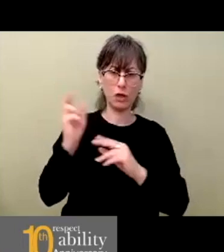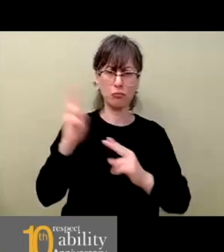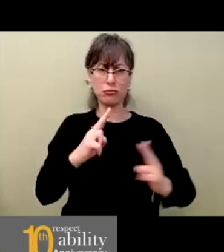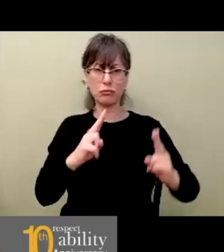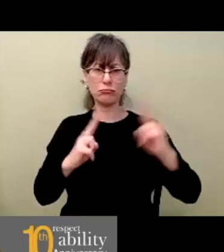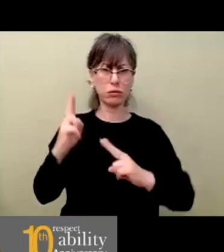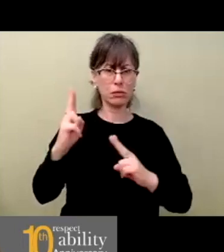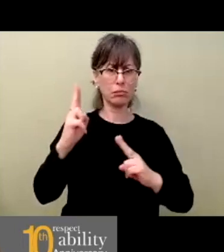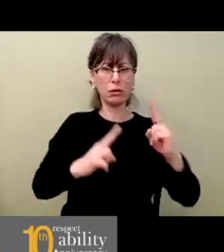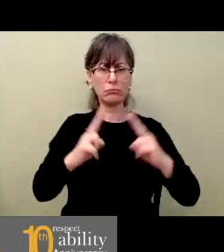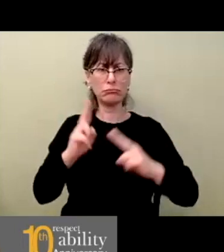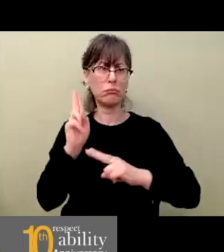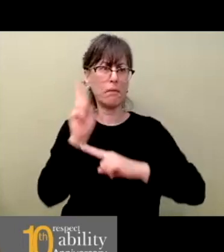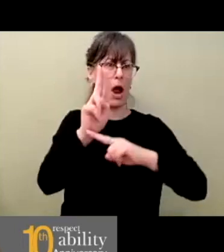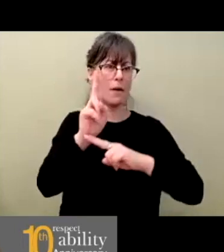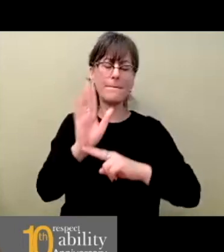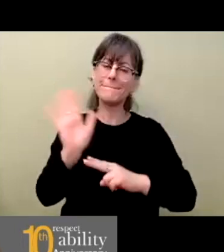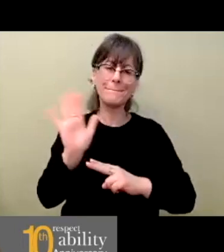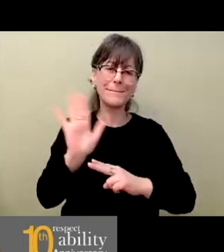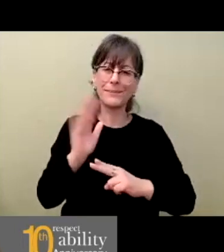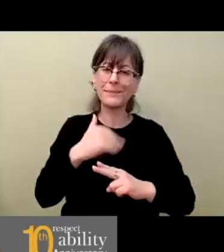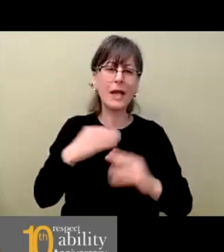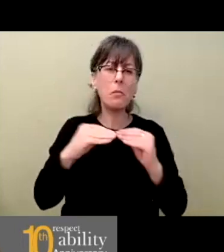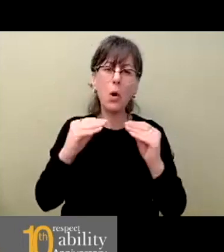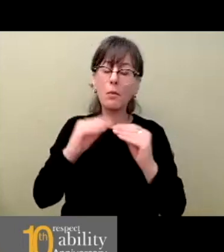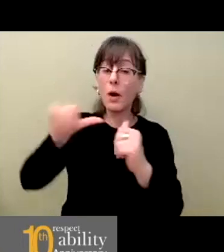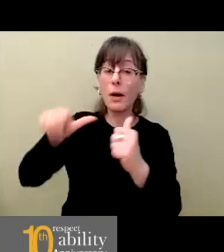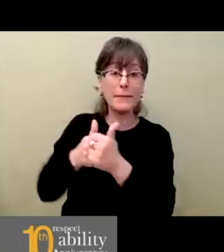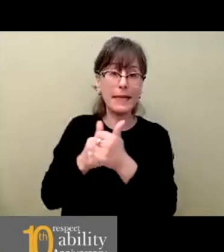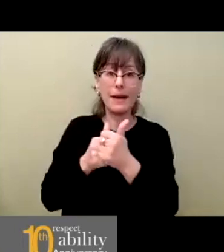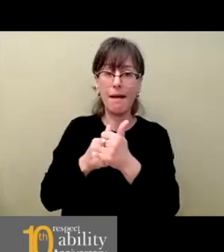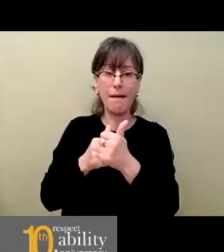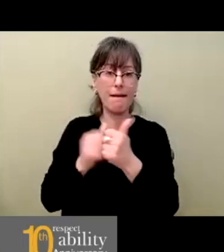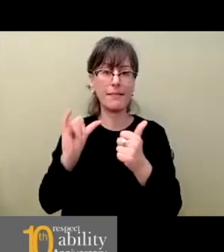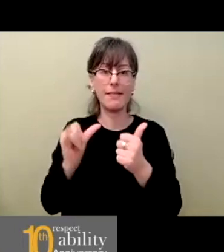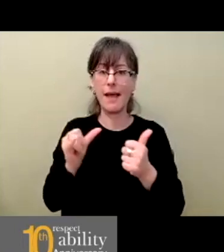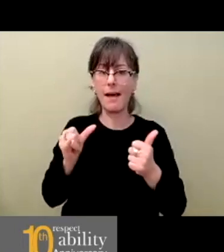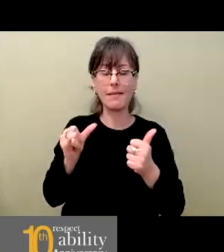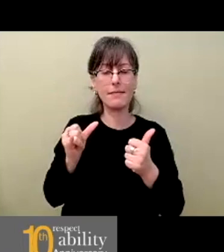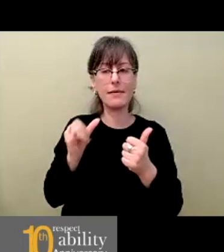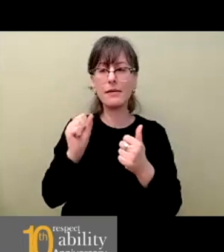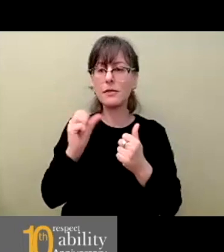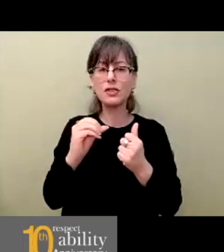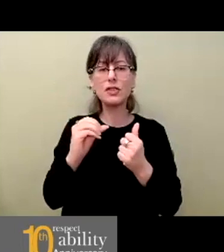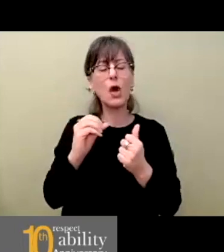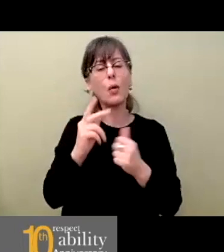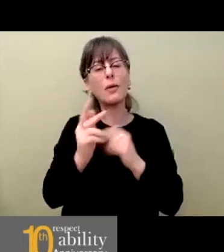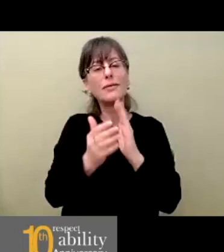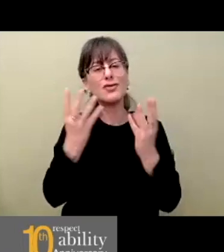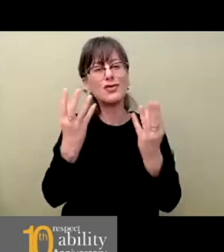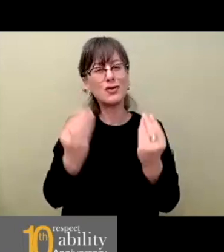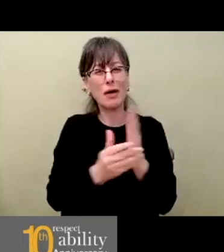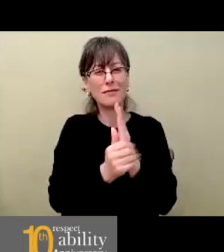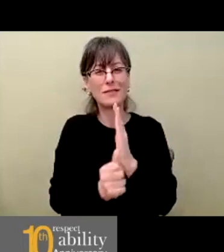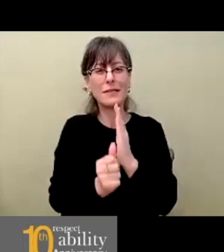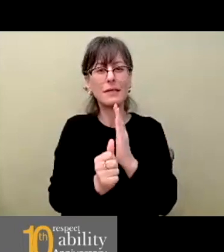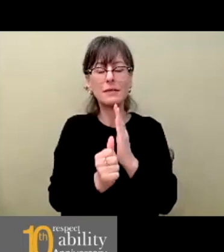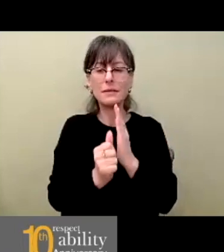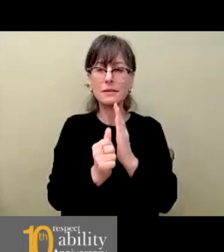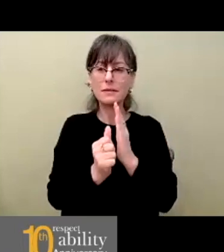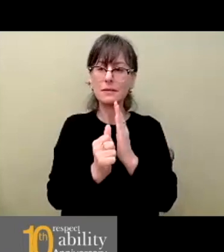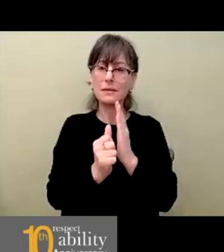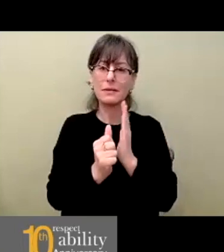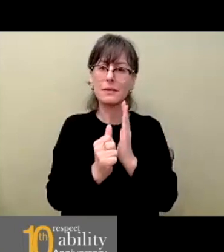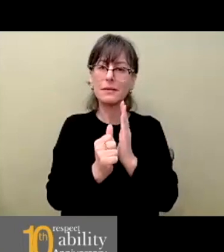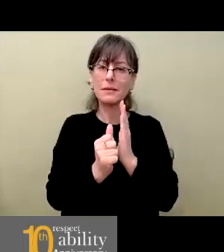other factors going on behind the scenes. And so I think a lot of the types of soft skills and learning, one of